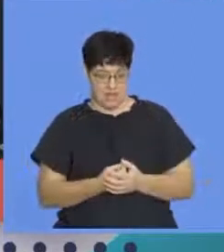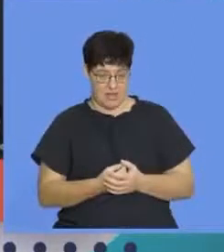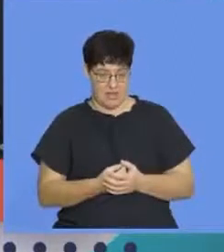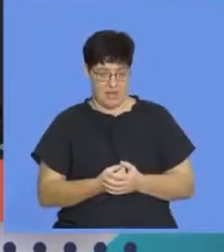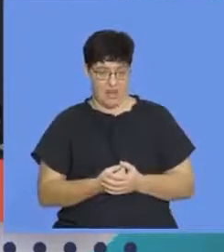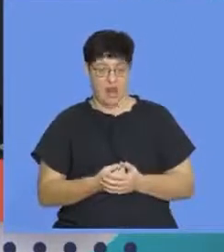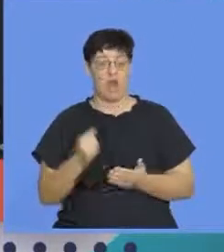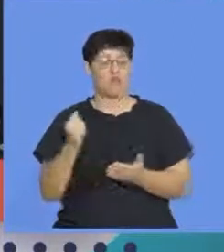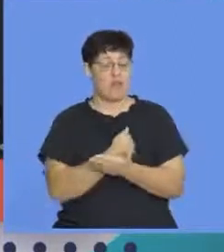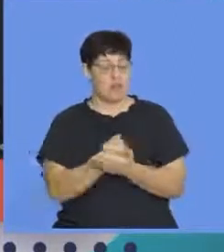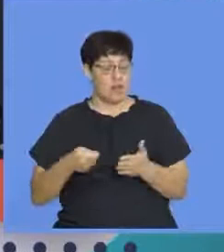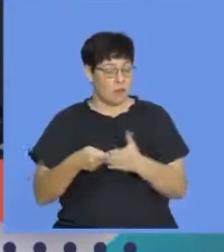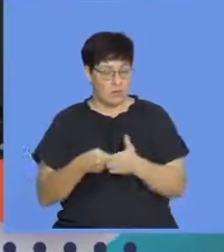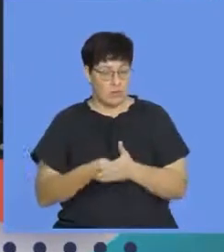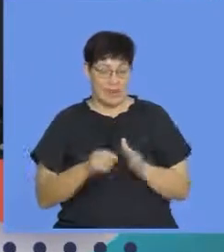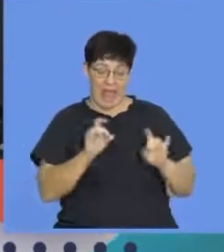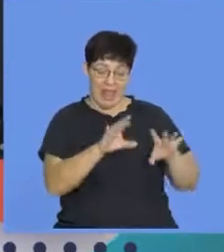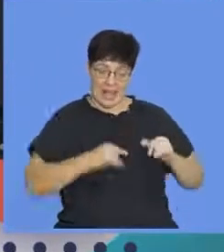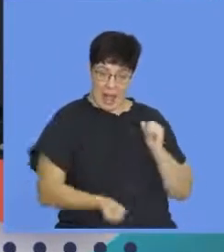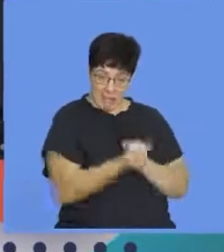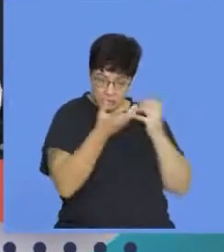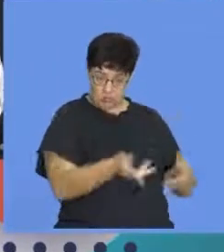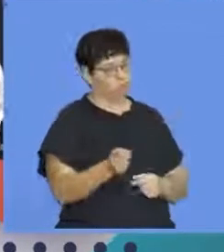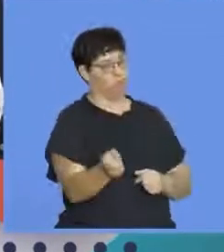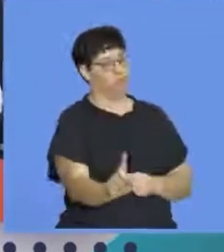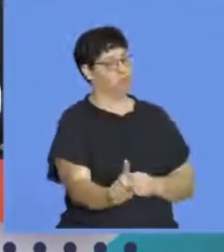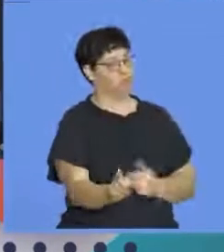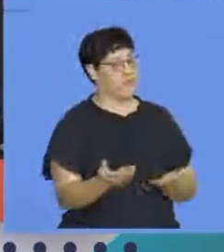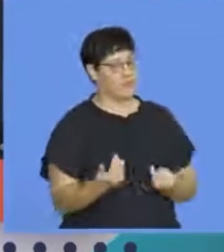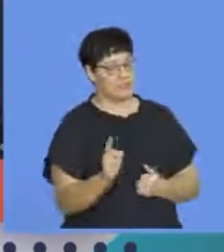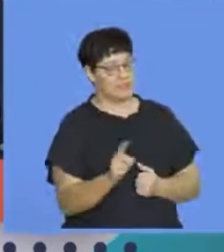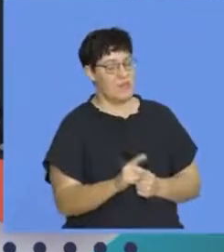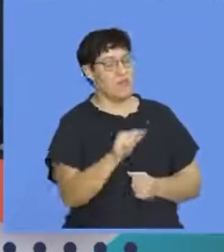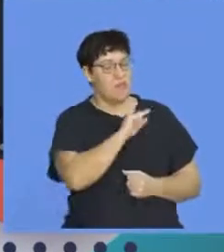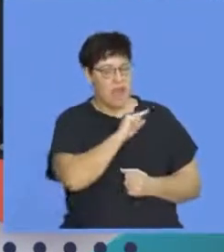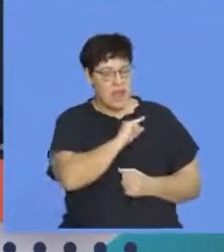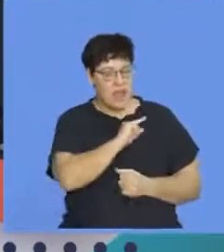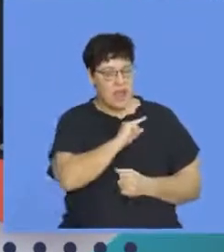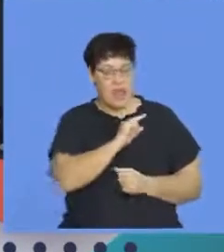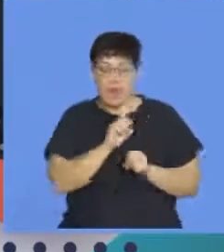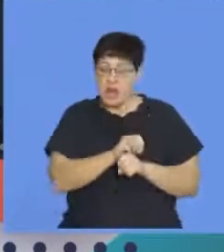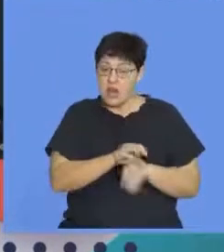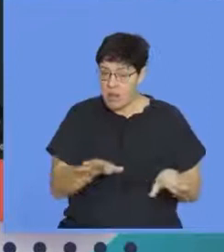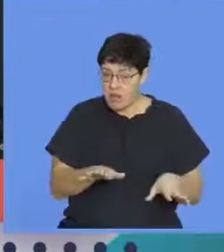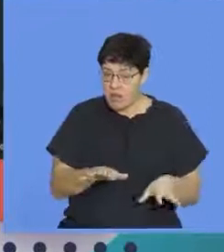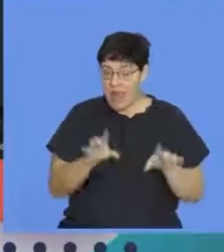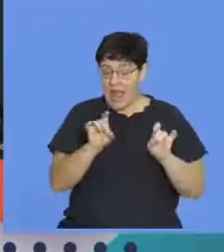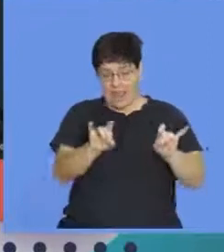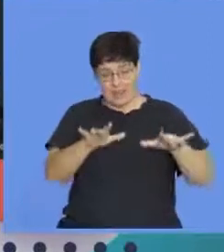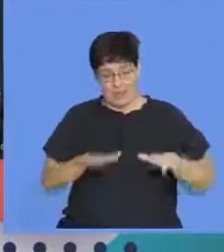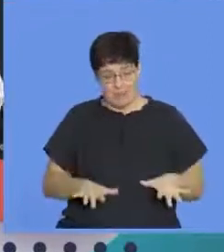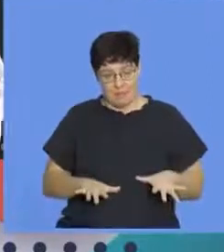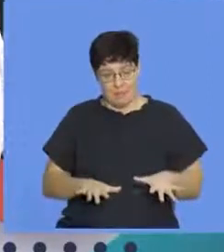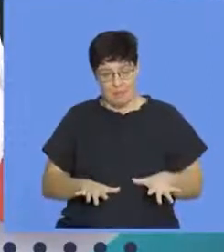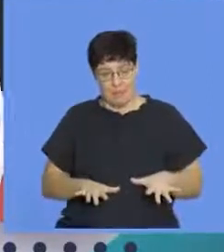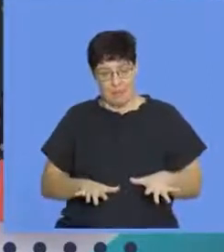that to happen in the exams. Why? Because generally, in the exams, you're not